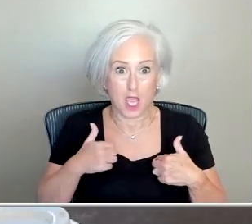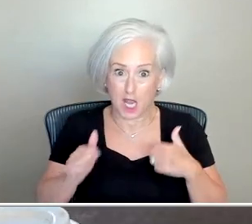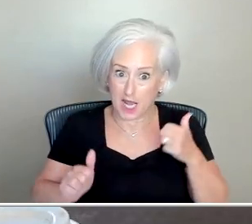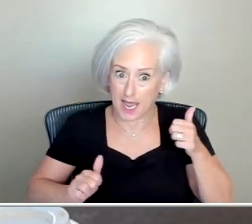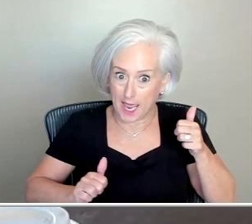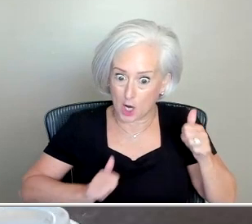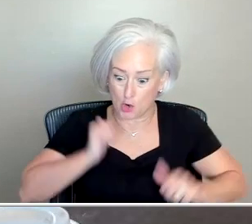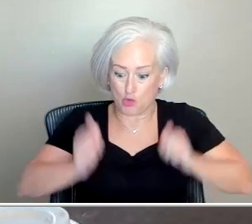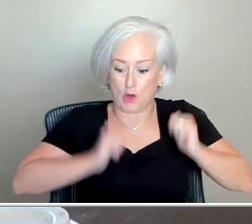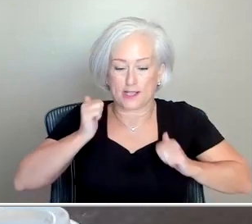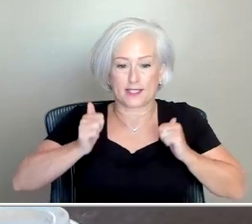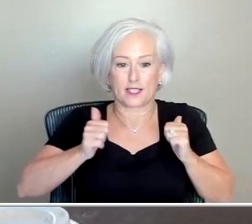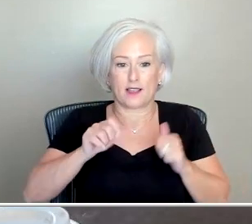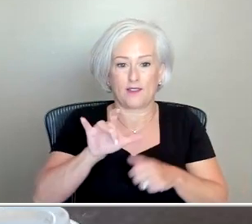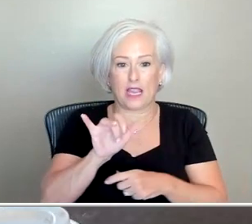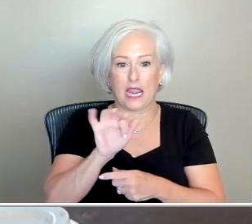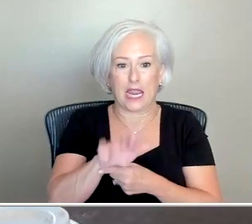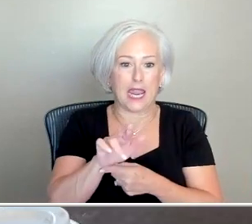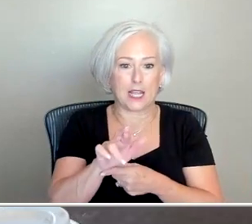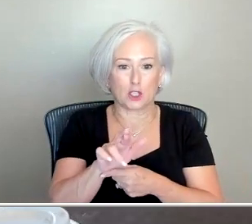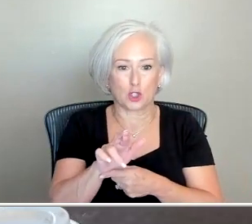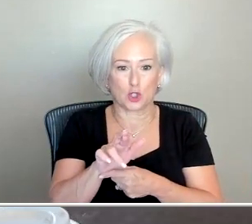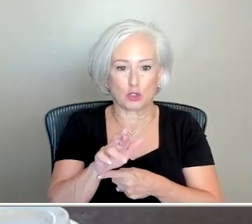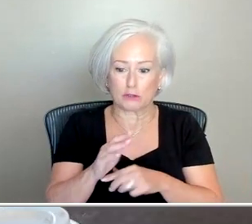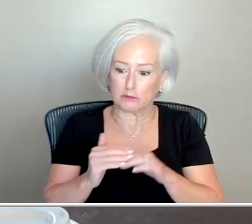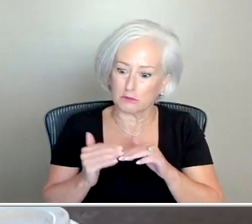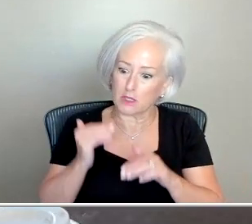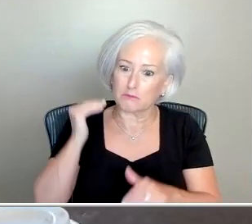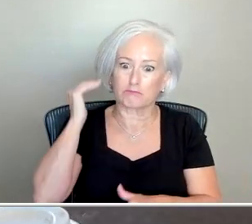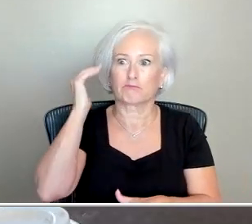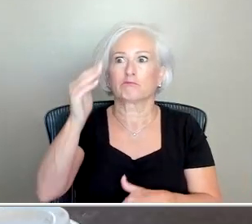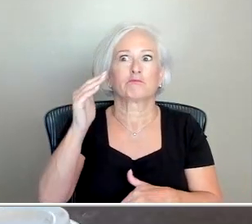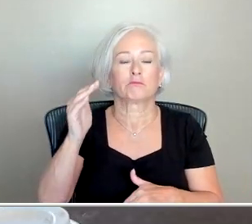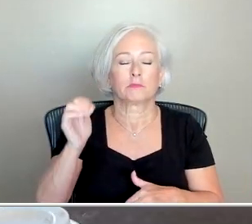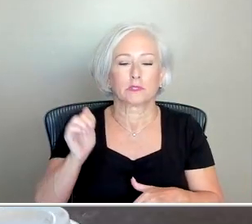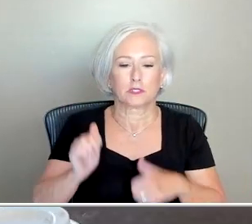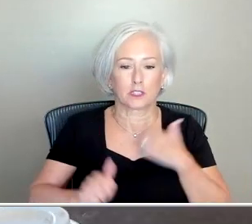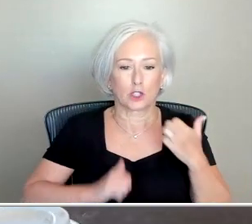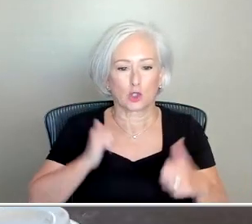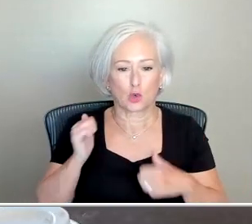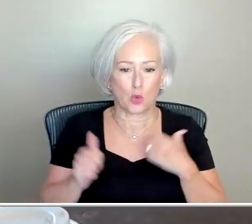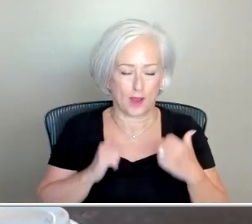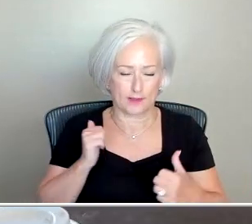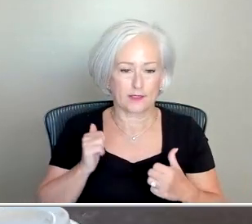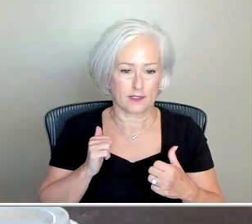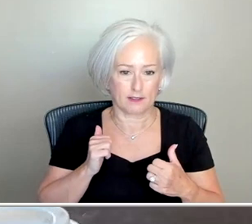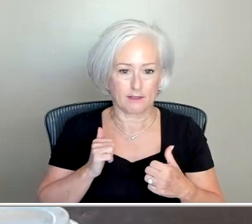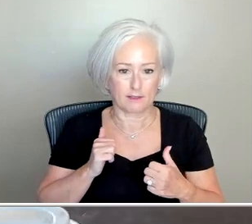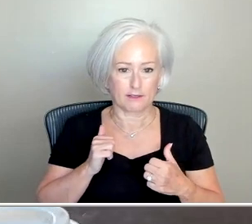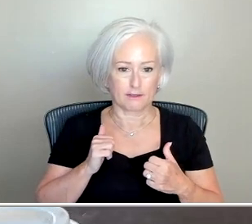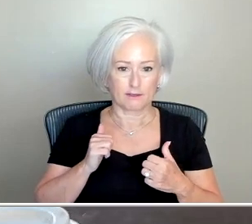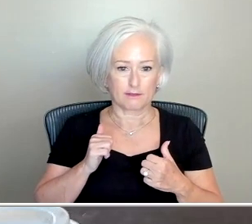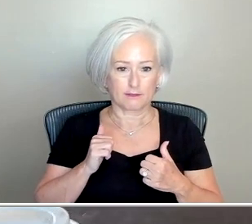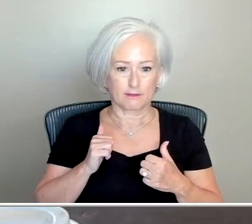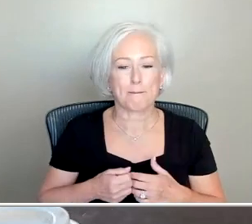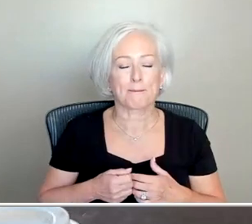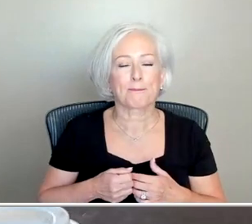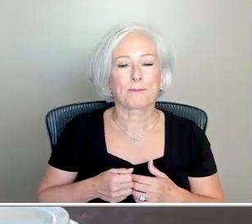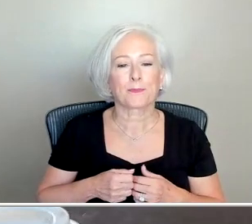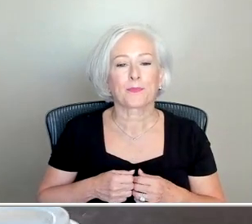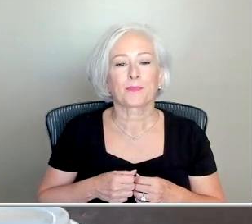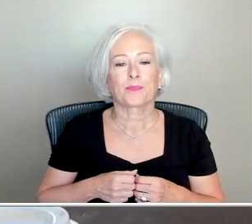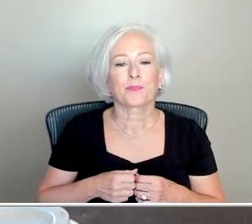as aggressive as cancers get, as Dr. Rosenthal alluded to when I first found out about